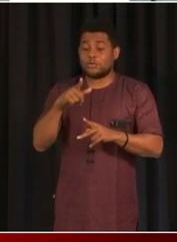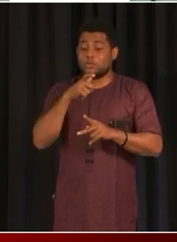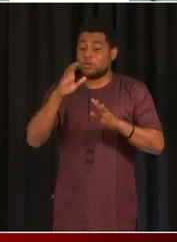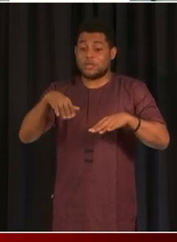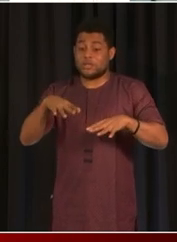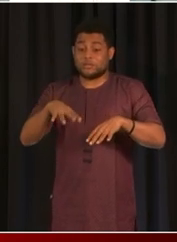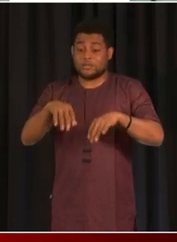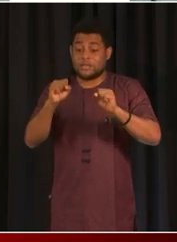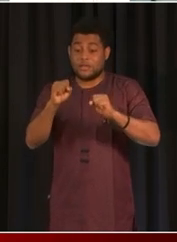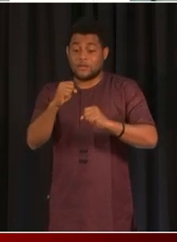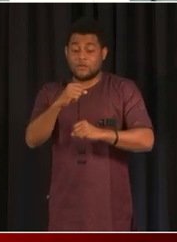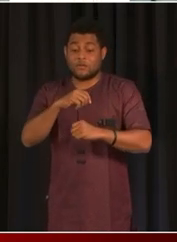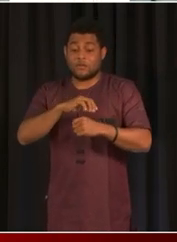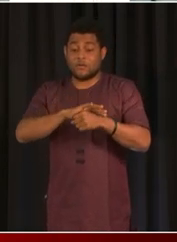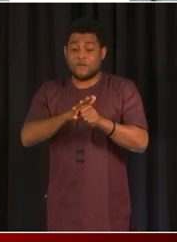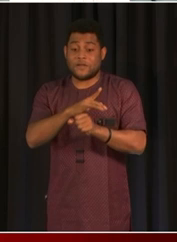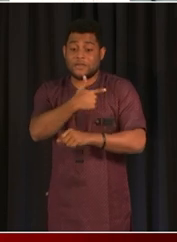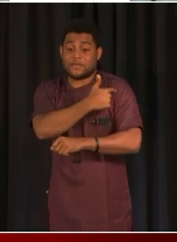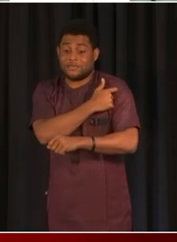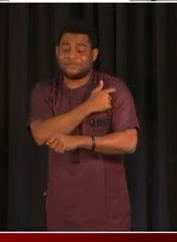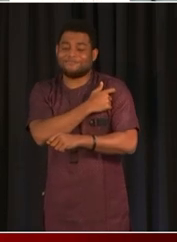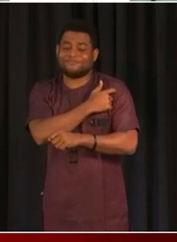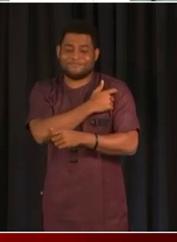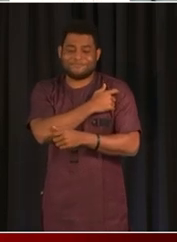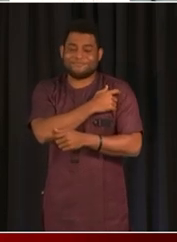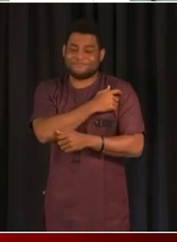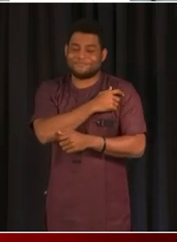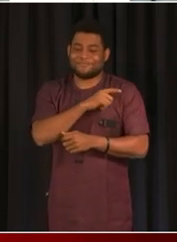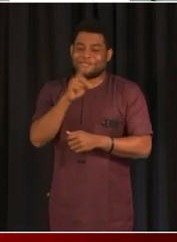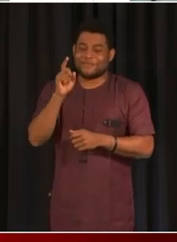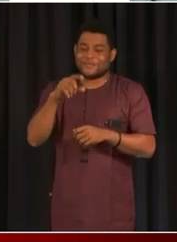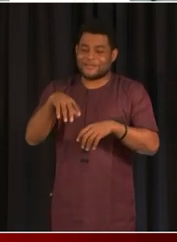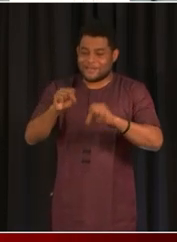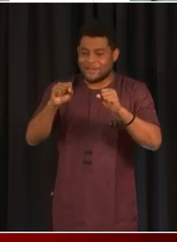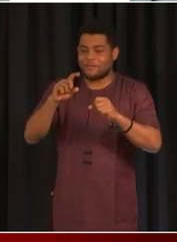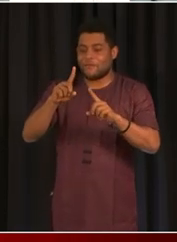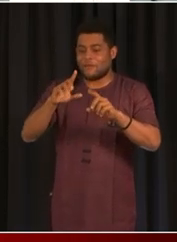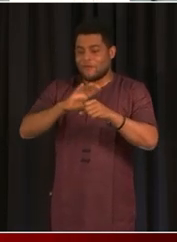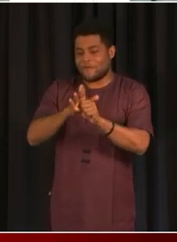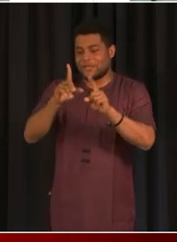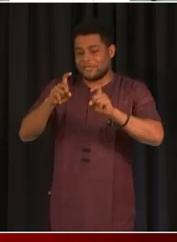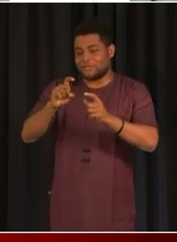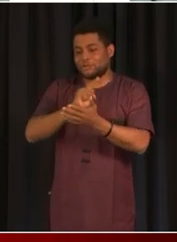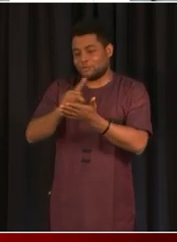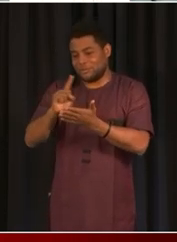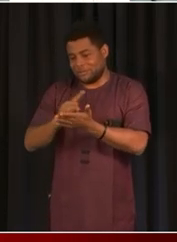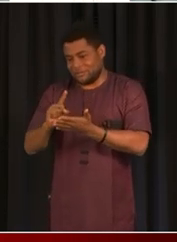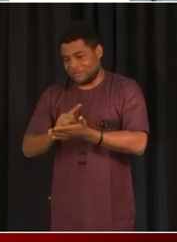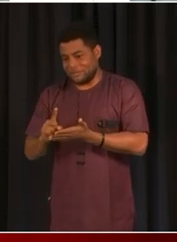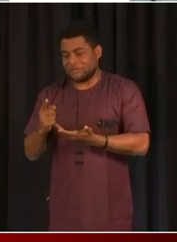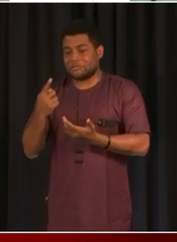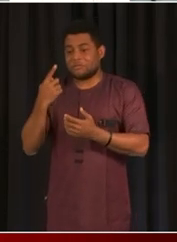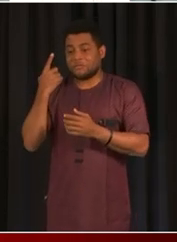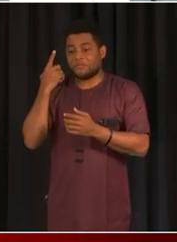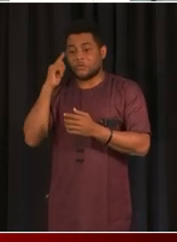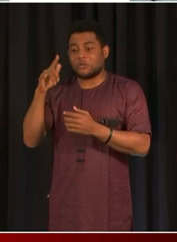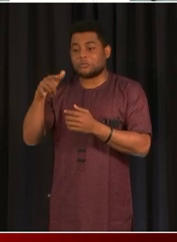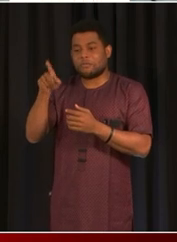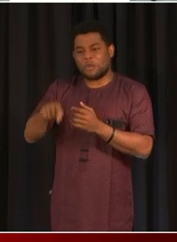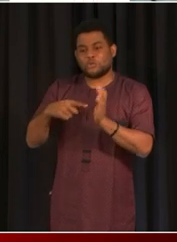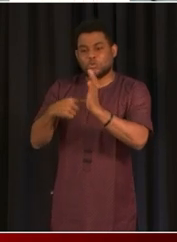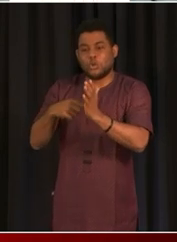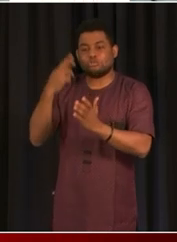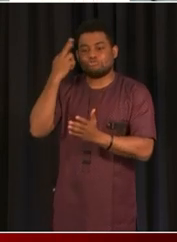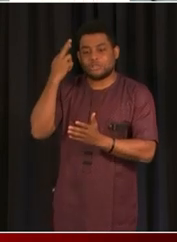fully approved, no one will have an exemption unless it is for sincerely held religious beliefs or for medical reasons documented by